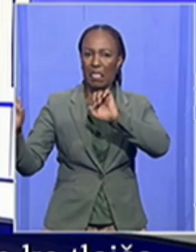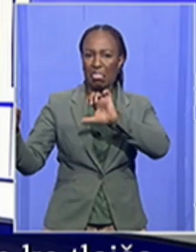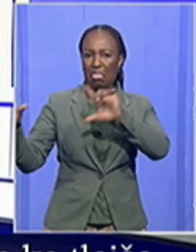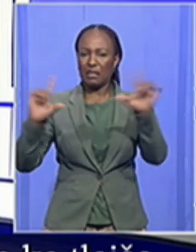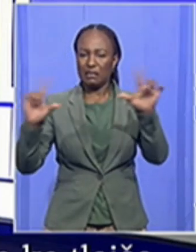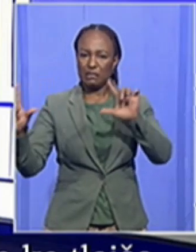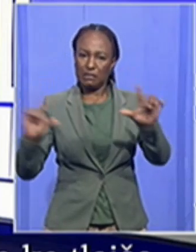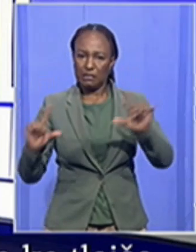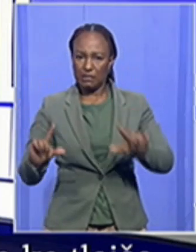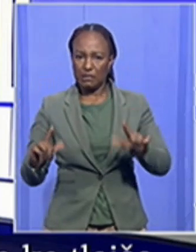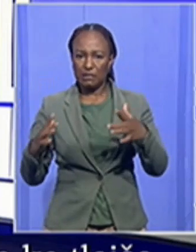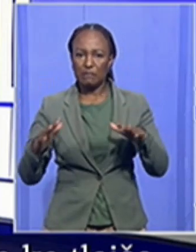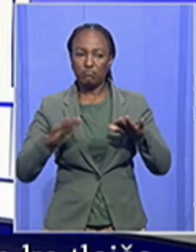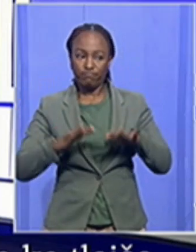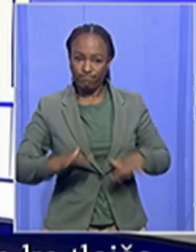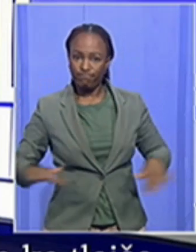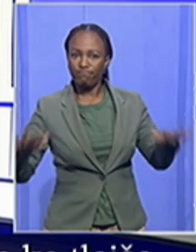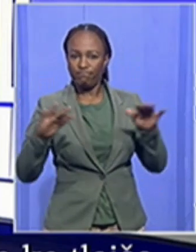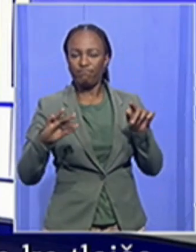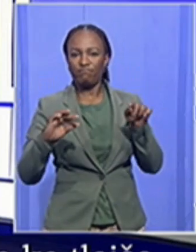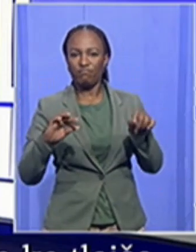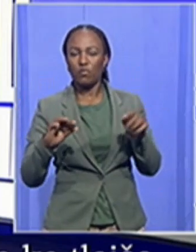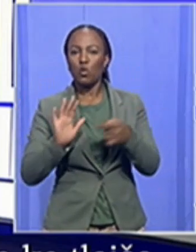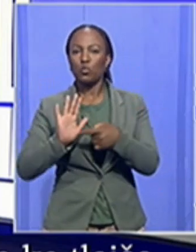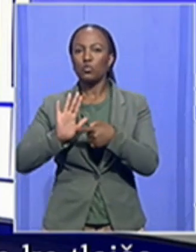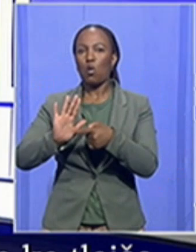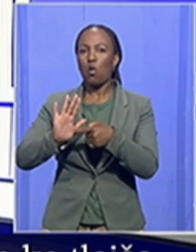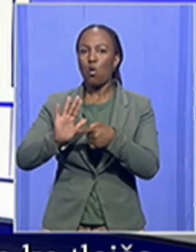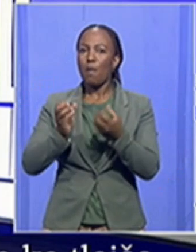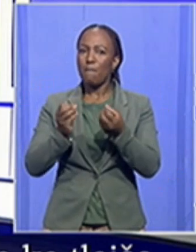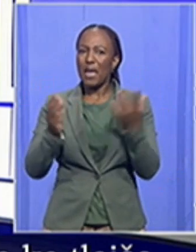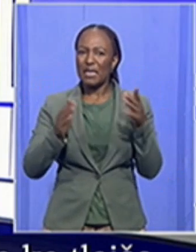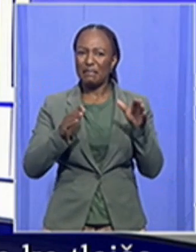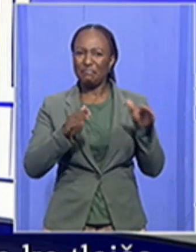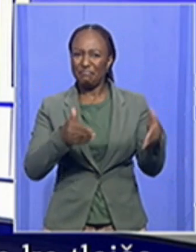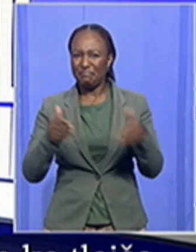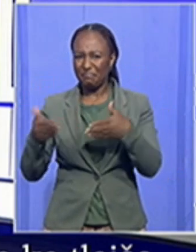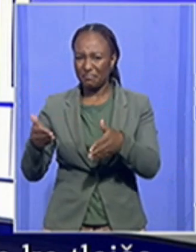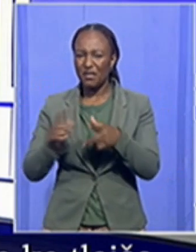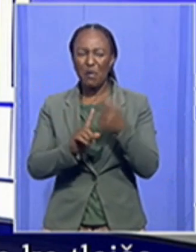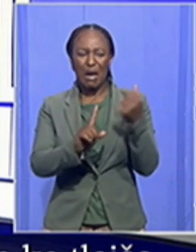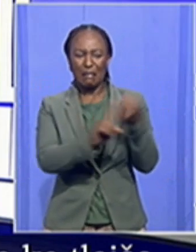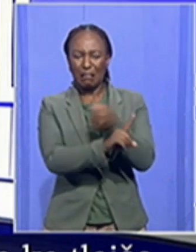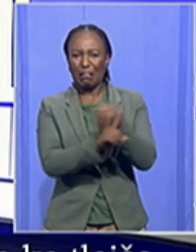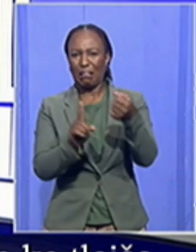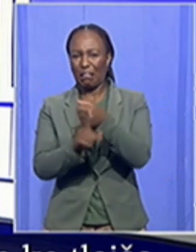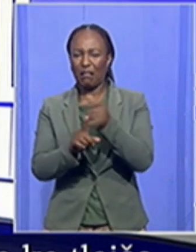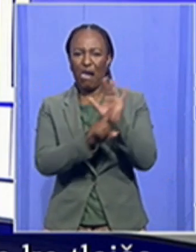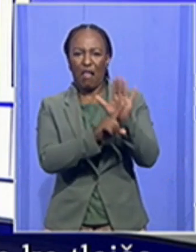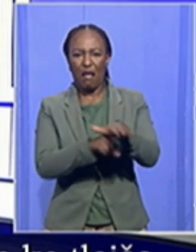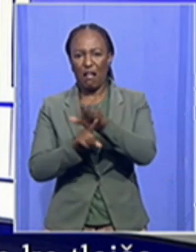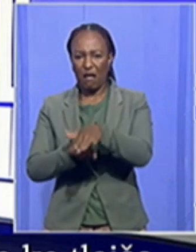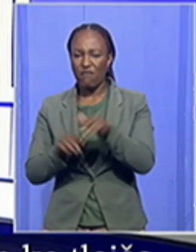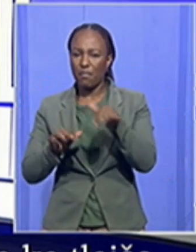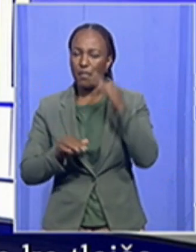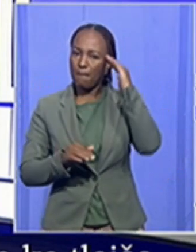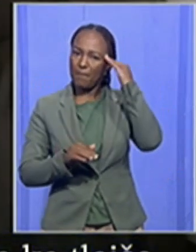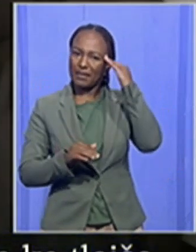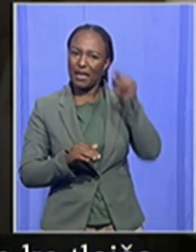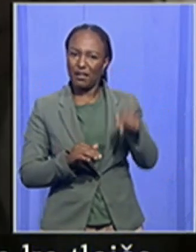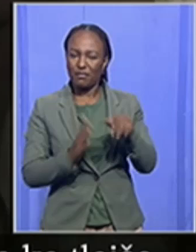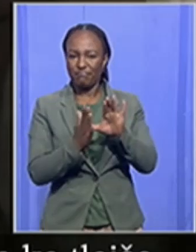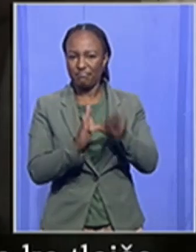a dikgokagano tša leago moo go bego go senelwa mahu, tlaišo le tshwarompe ya balwetši ba monagano. Ba tlemilwe